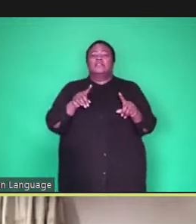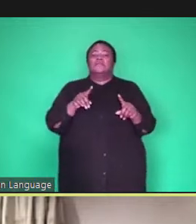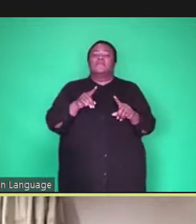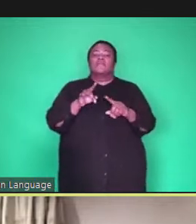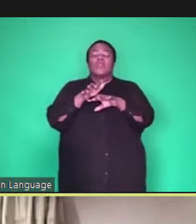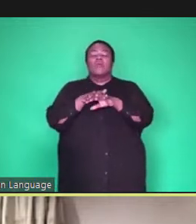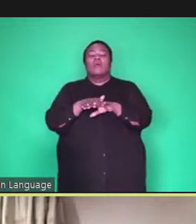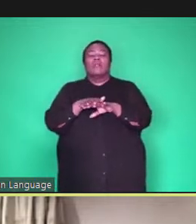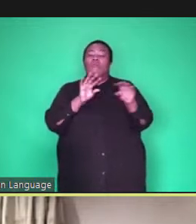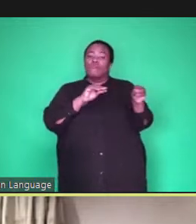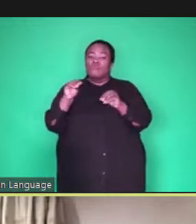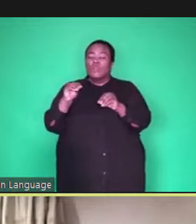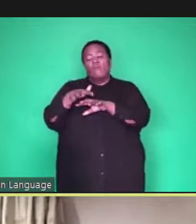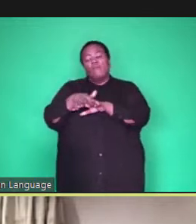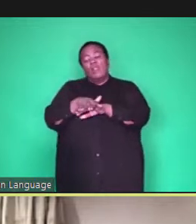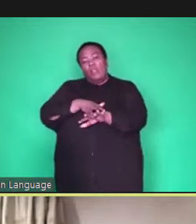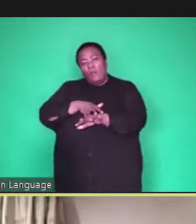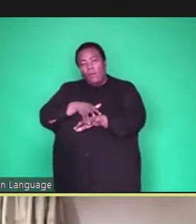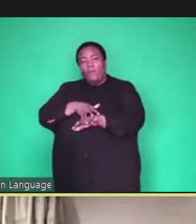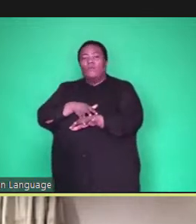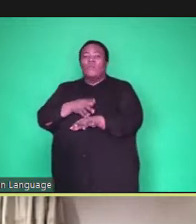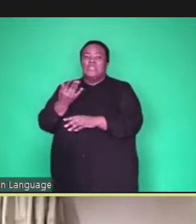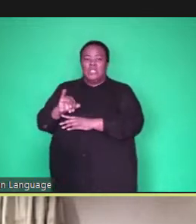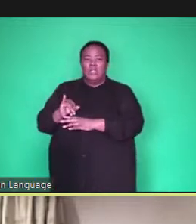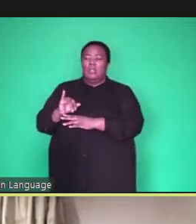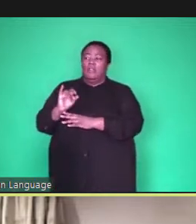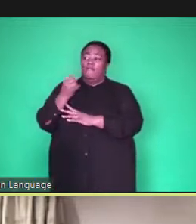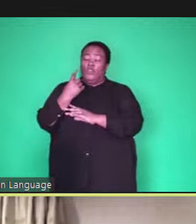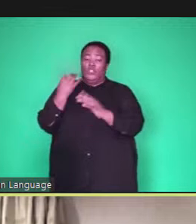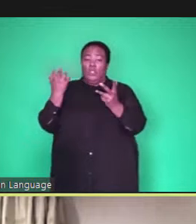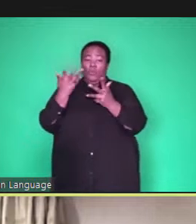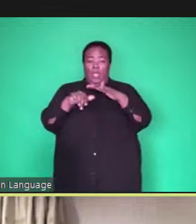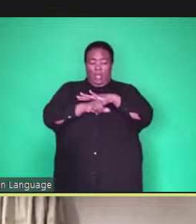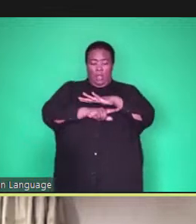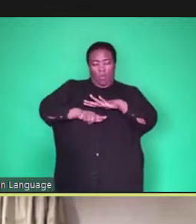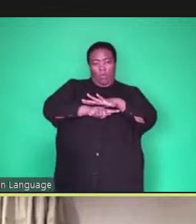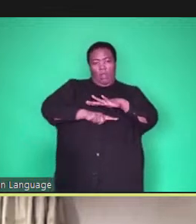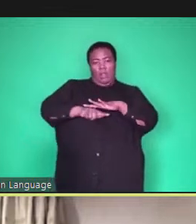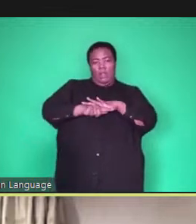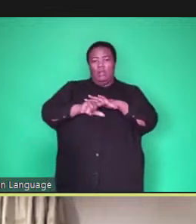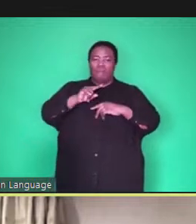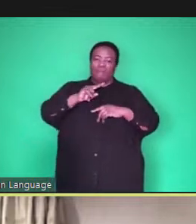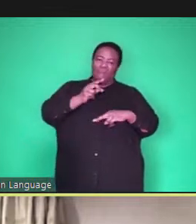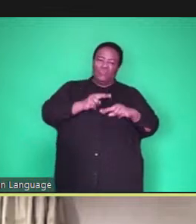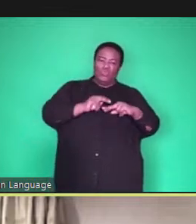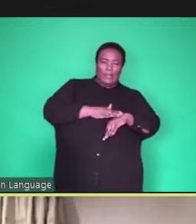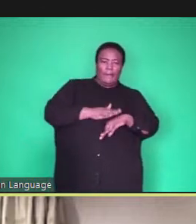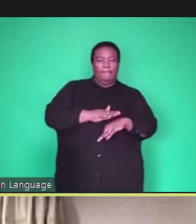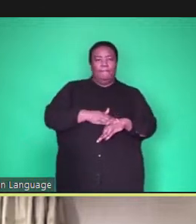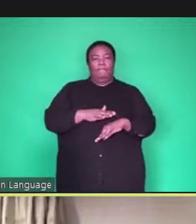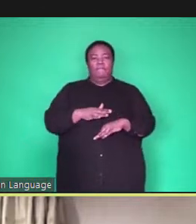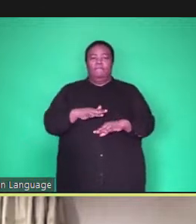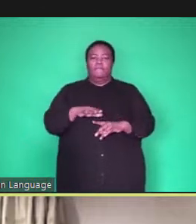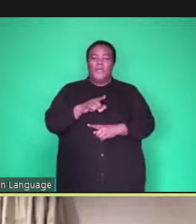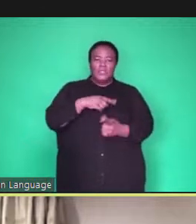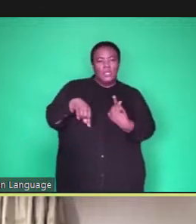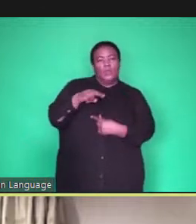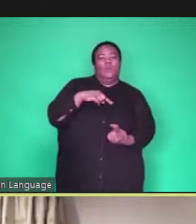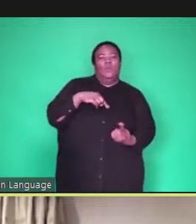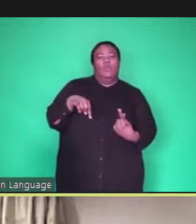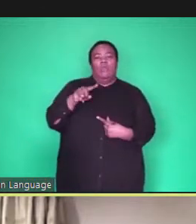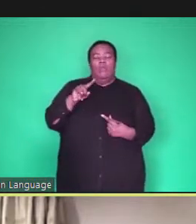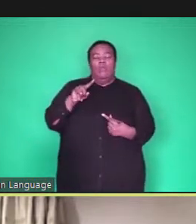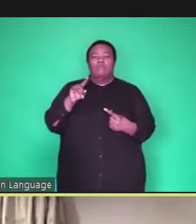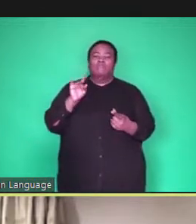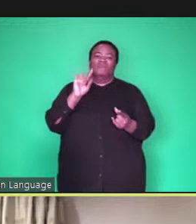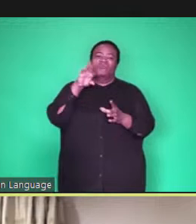onset impacts is still local first and foremost, and it's often temporary, it's often circular. It usually involves